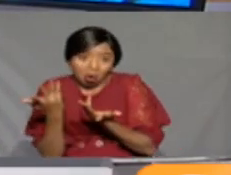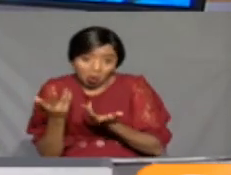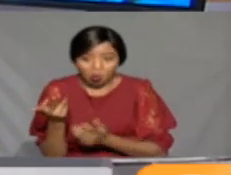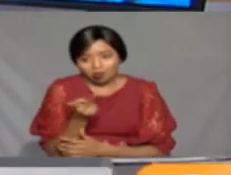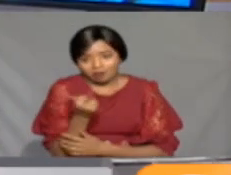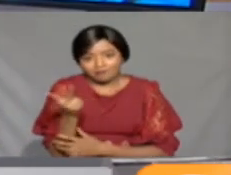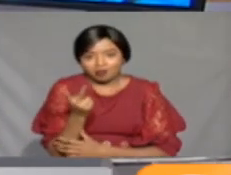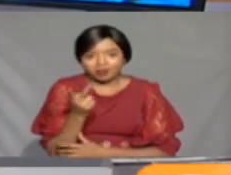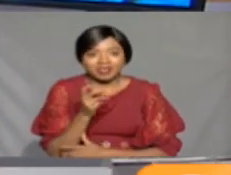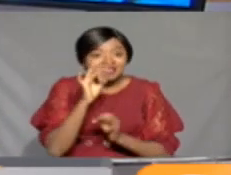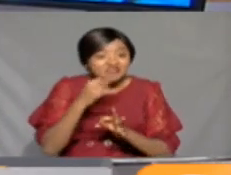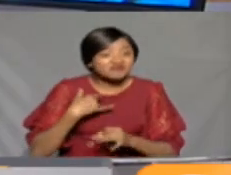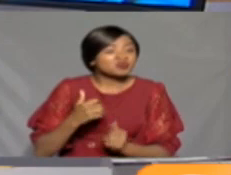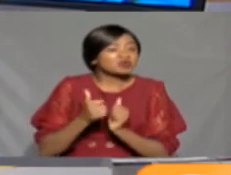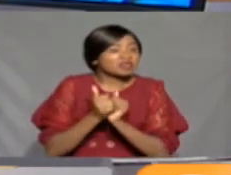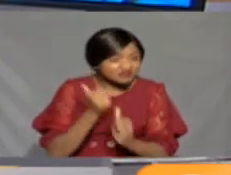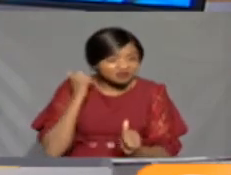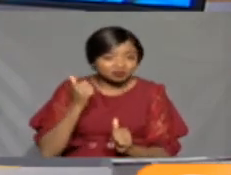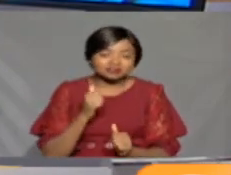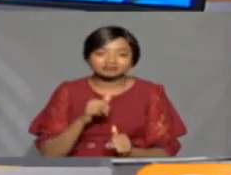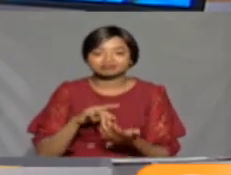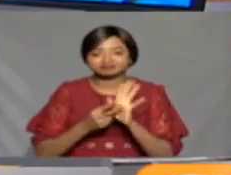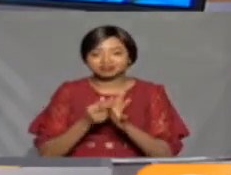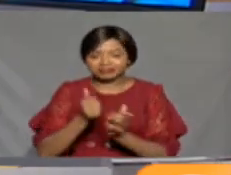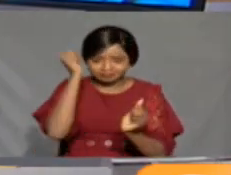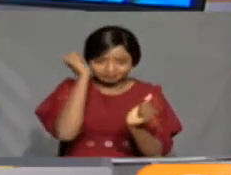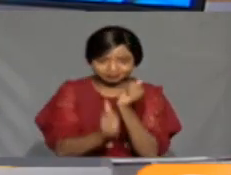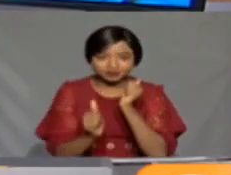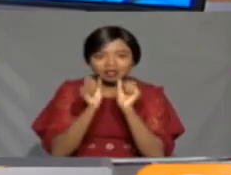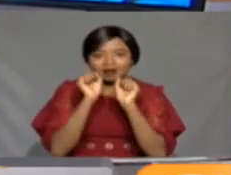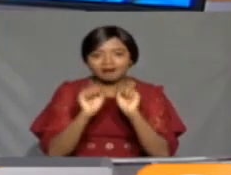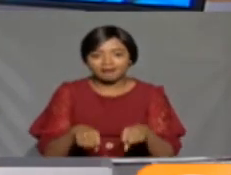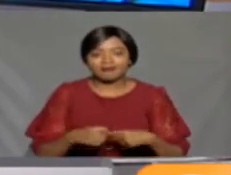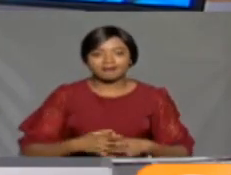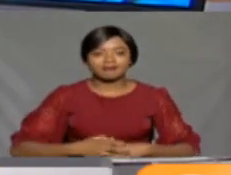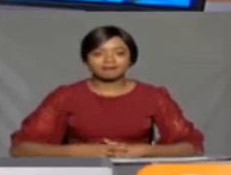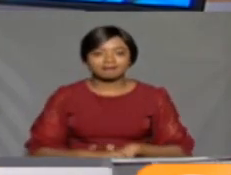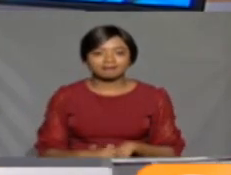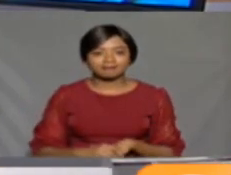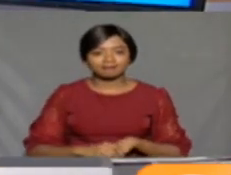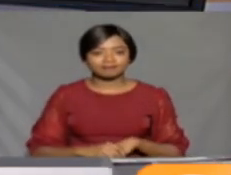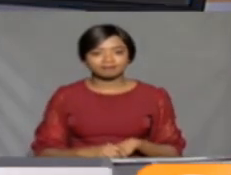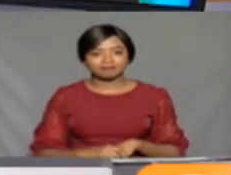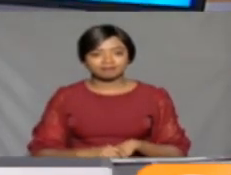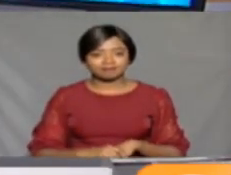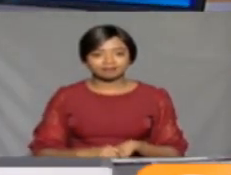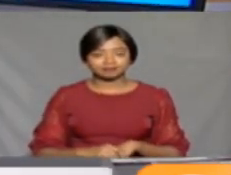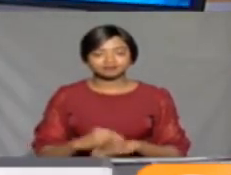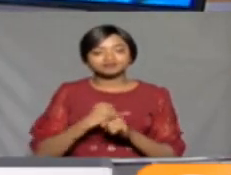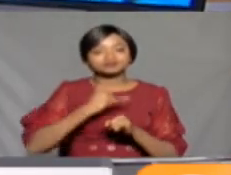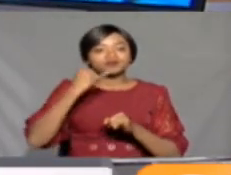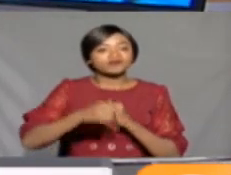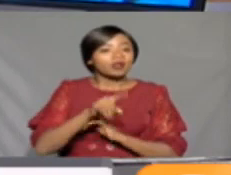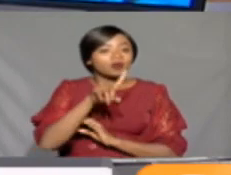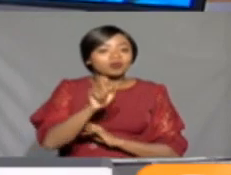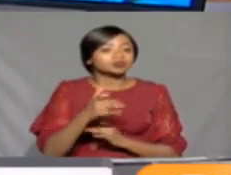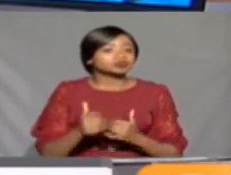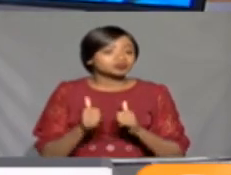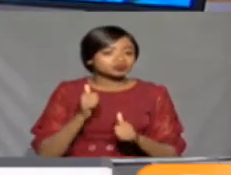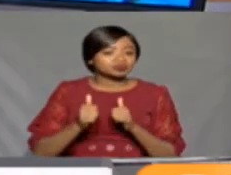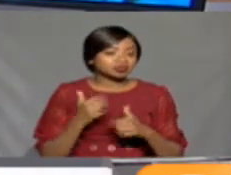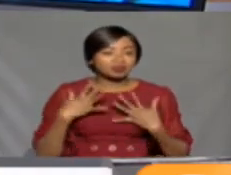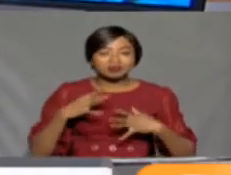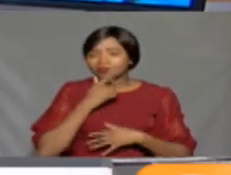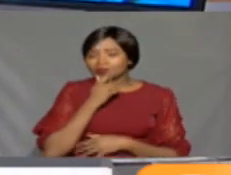So if you don't want to be counted, the Statistics Act has penalties in regards to that. And finally, some of you might be